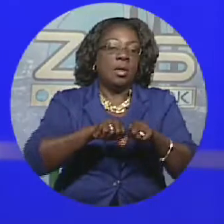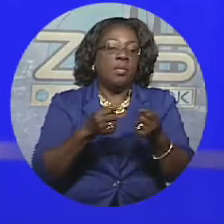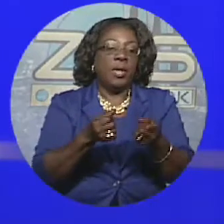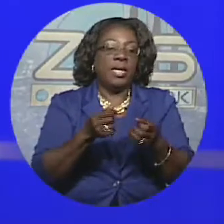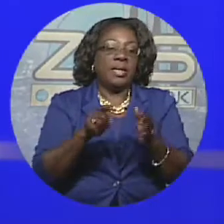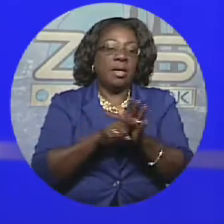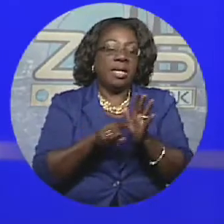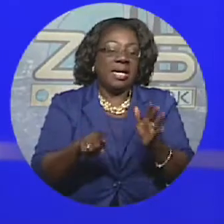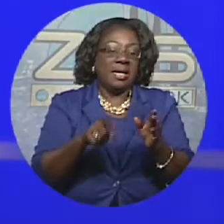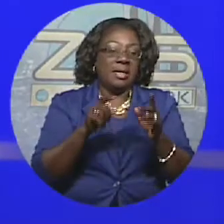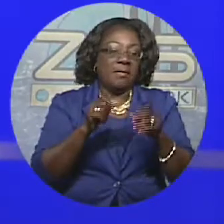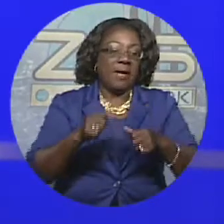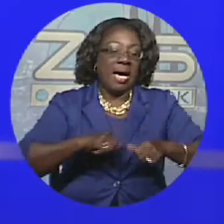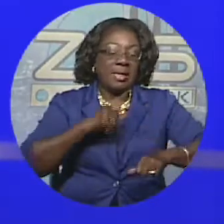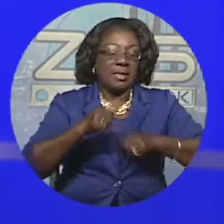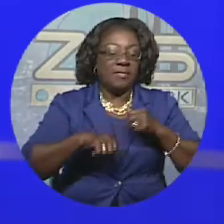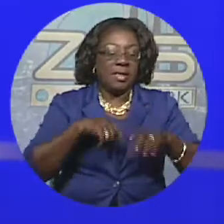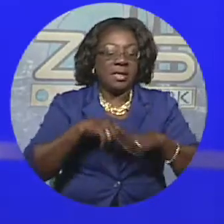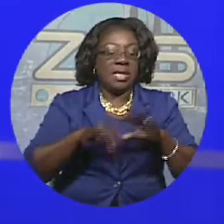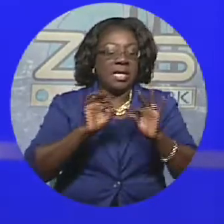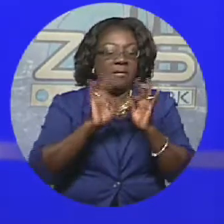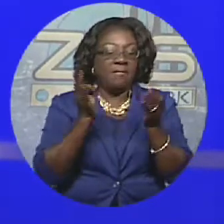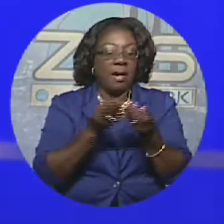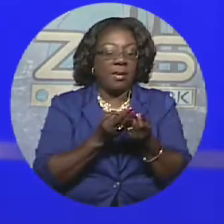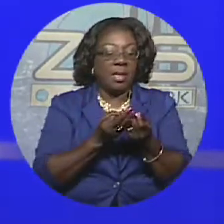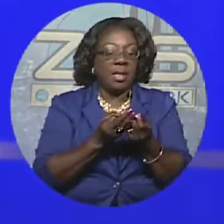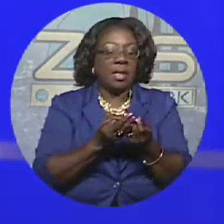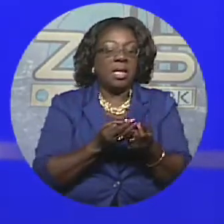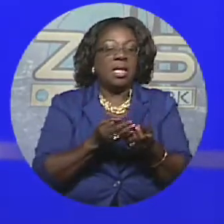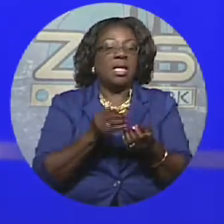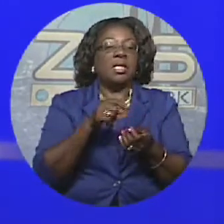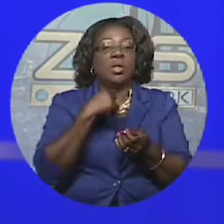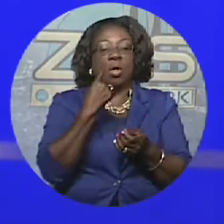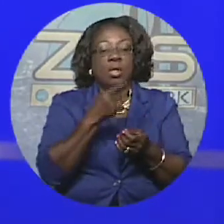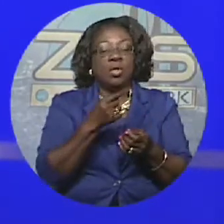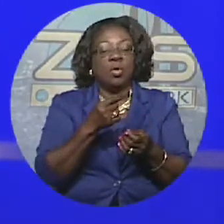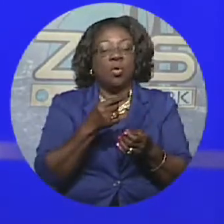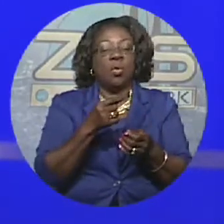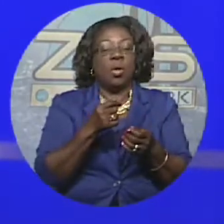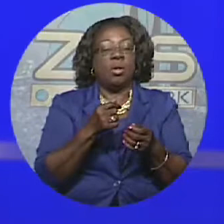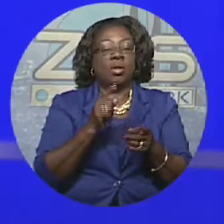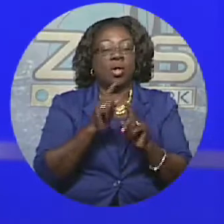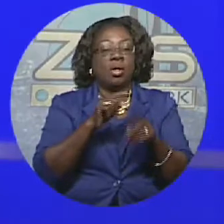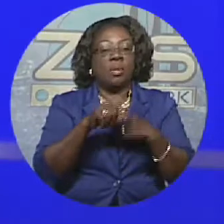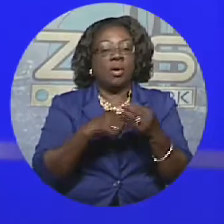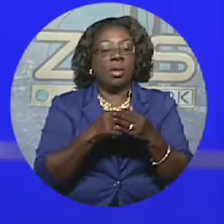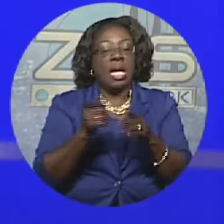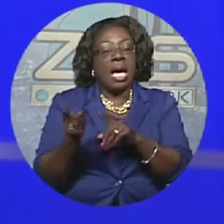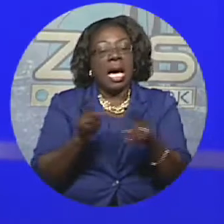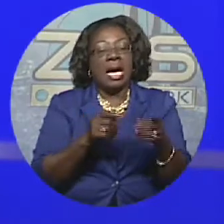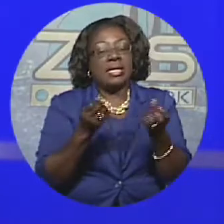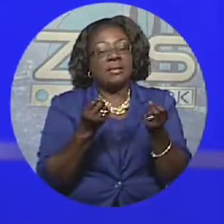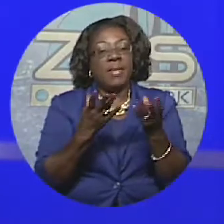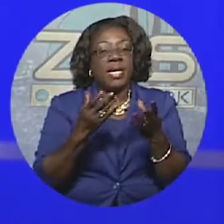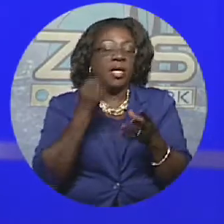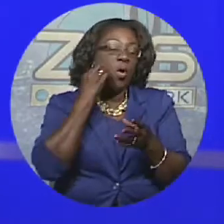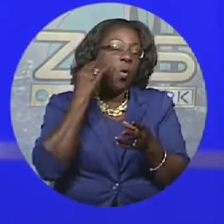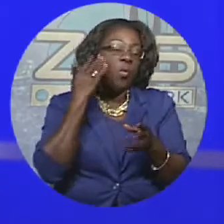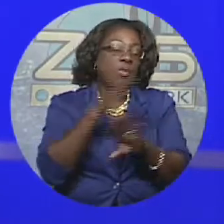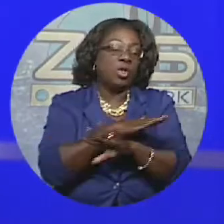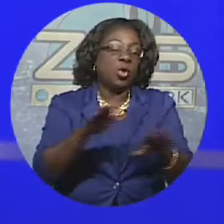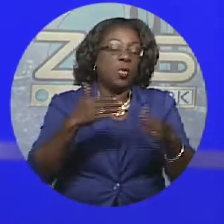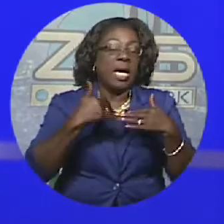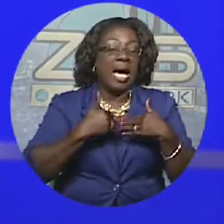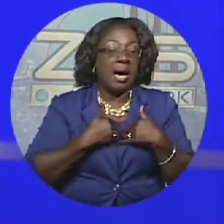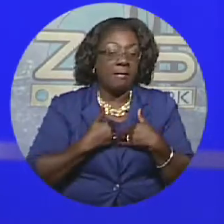often been blamed for the country's crime problems, especially with the absence of fathers in most Bahamian households, and with many young